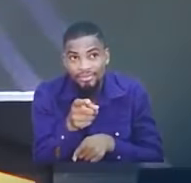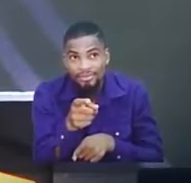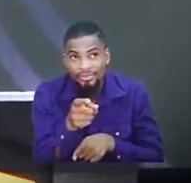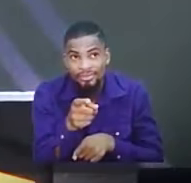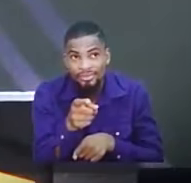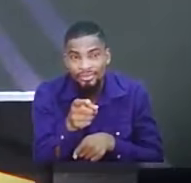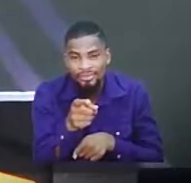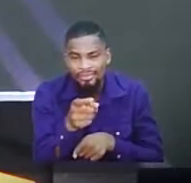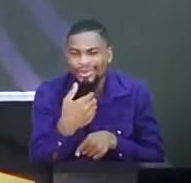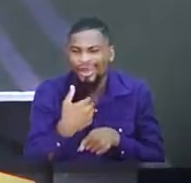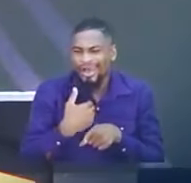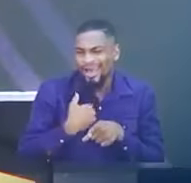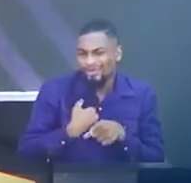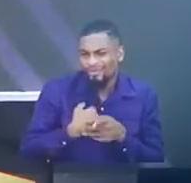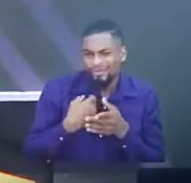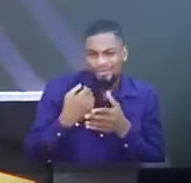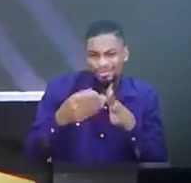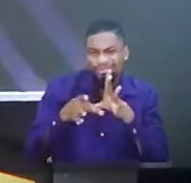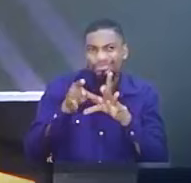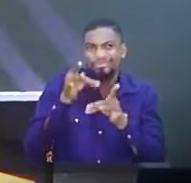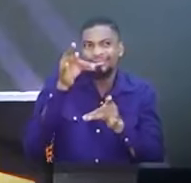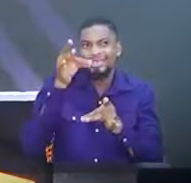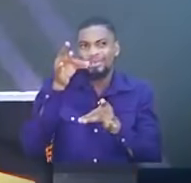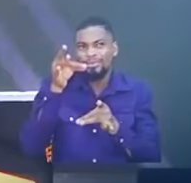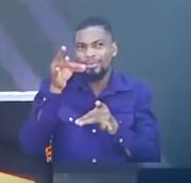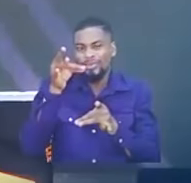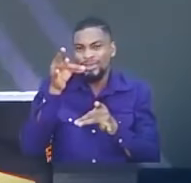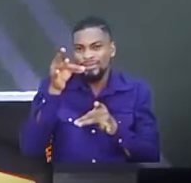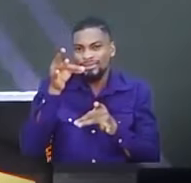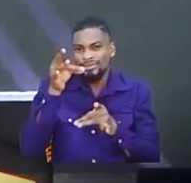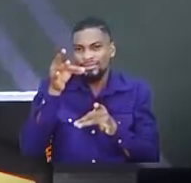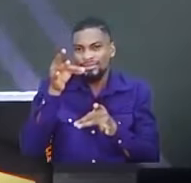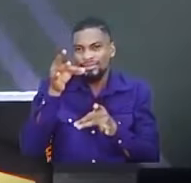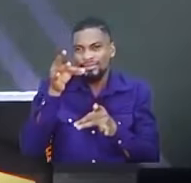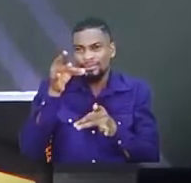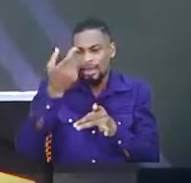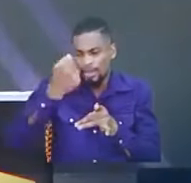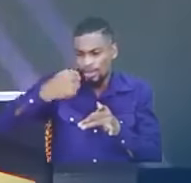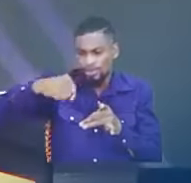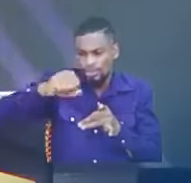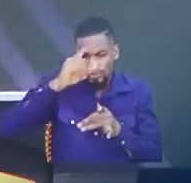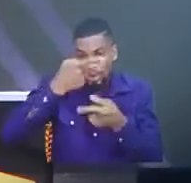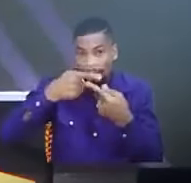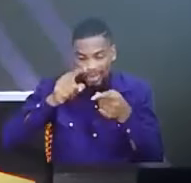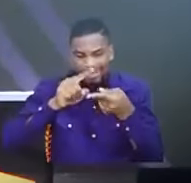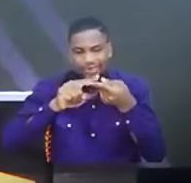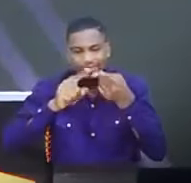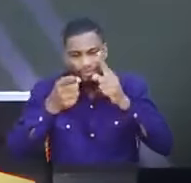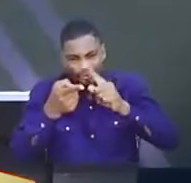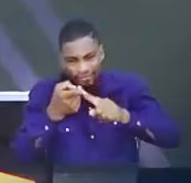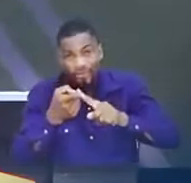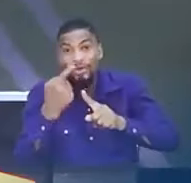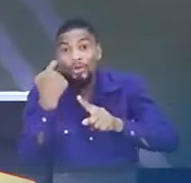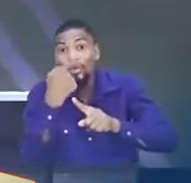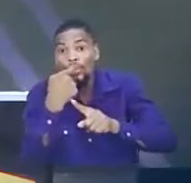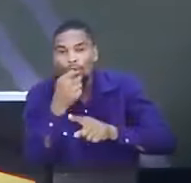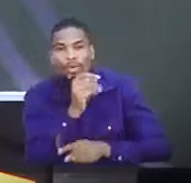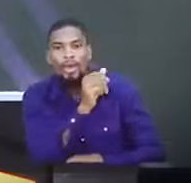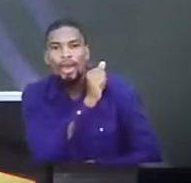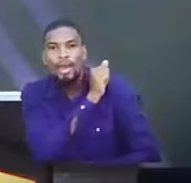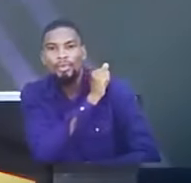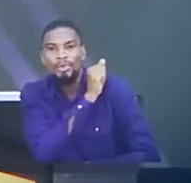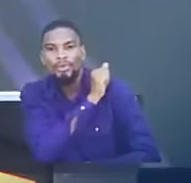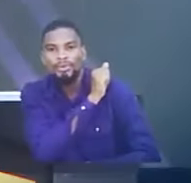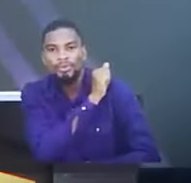serpentine spirit. He is a shrewd guy, but he was a friend to Amnon.